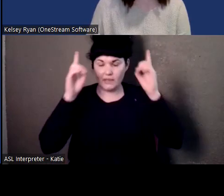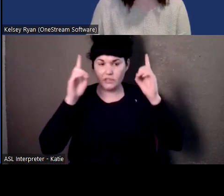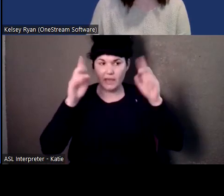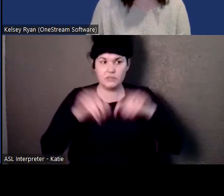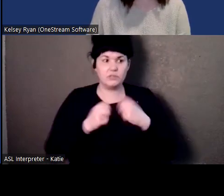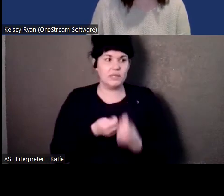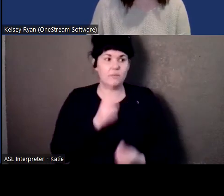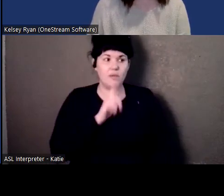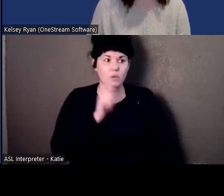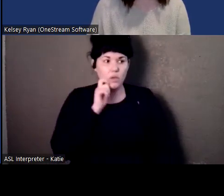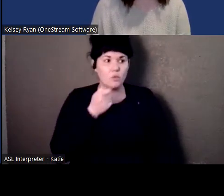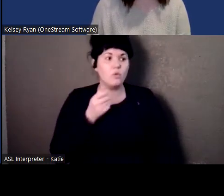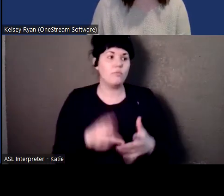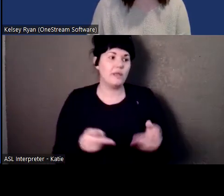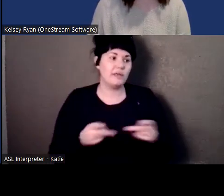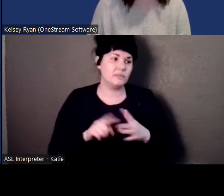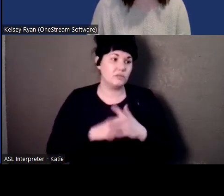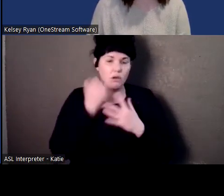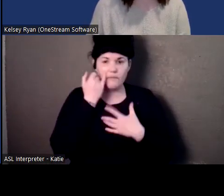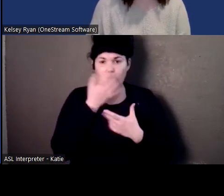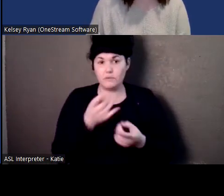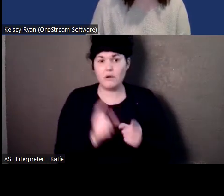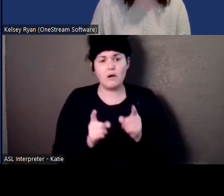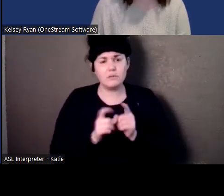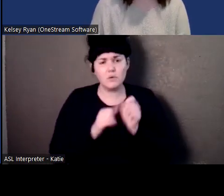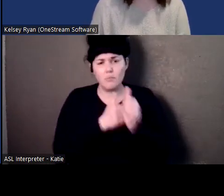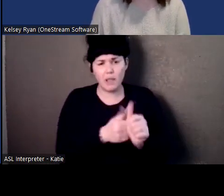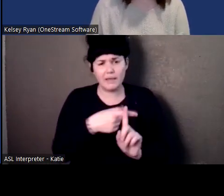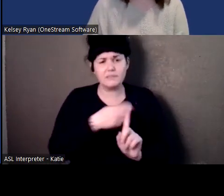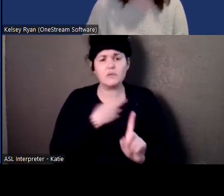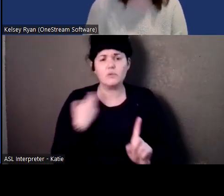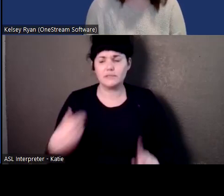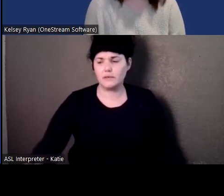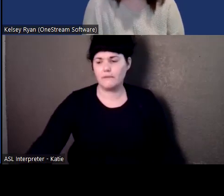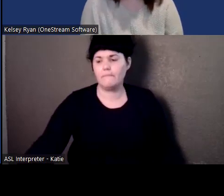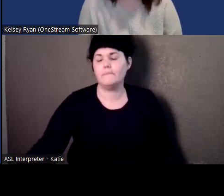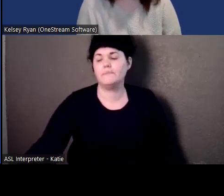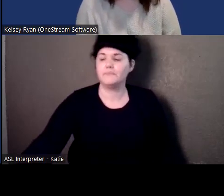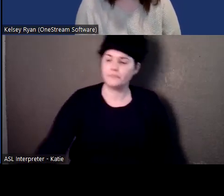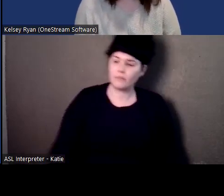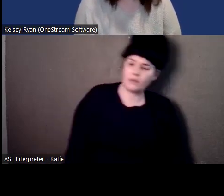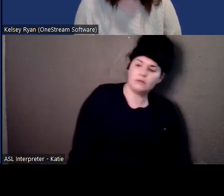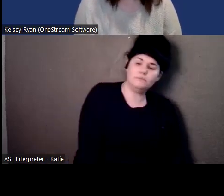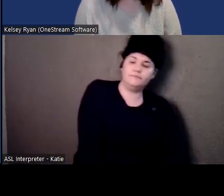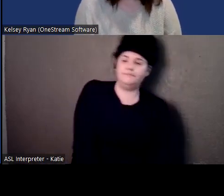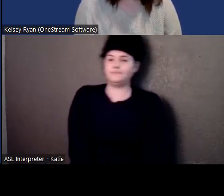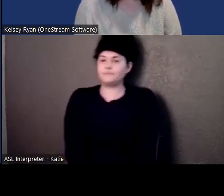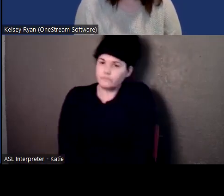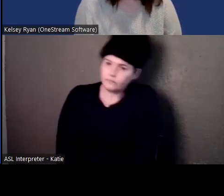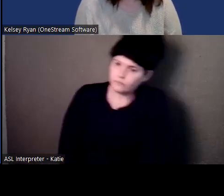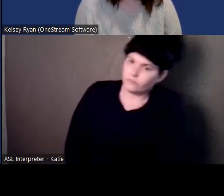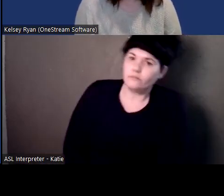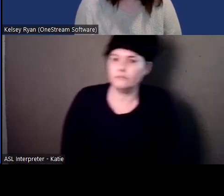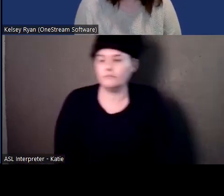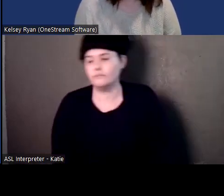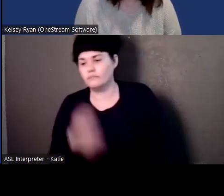if you're interested in that path, as well as compliance and risk. So like I mentioned, quite a few areas and